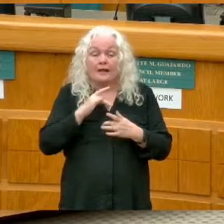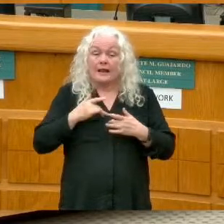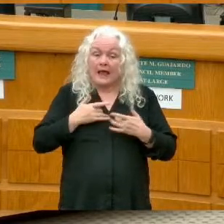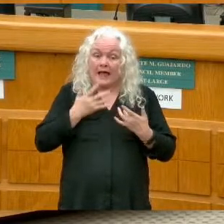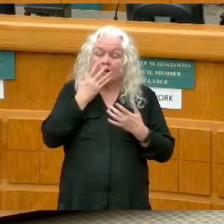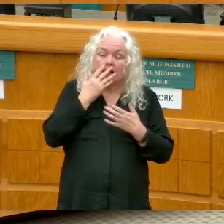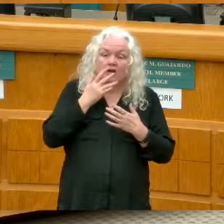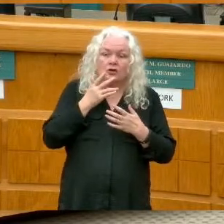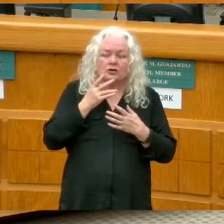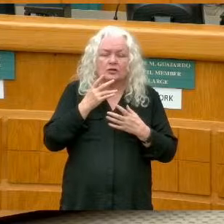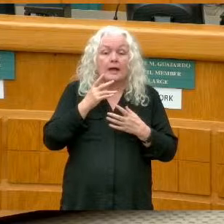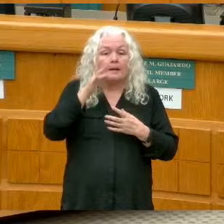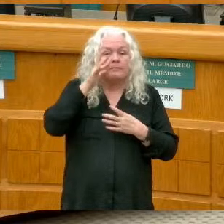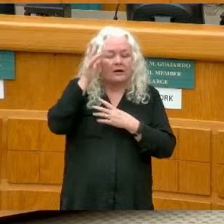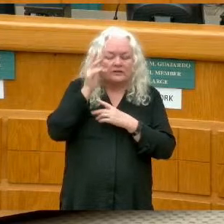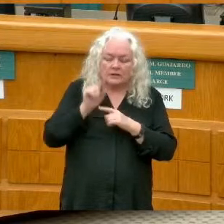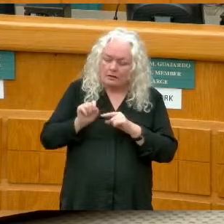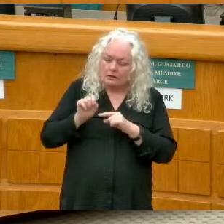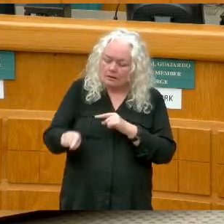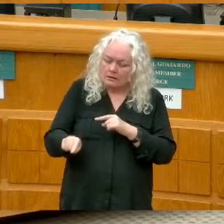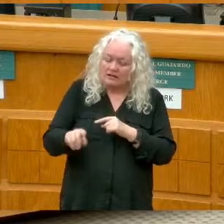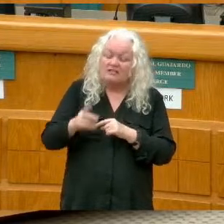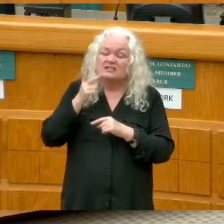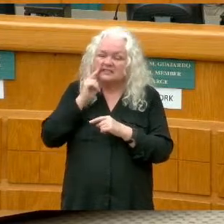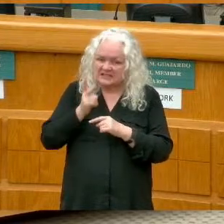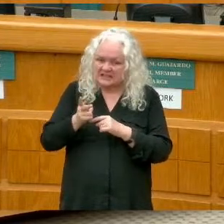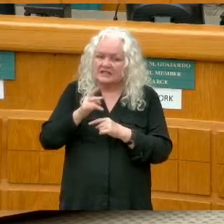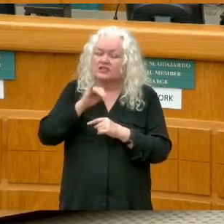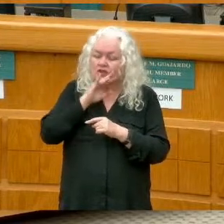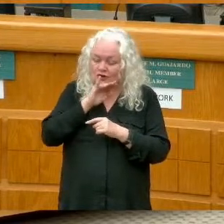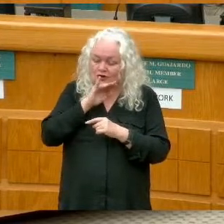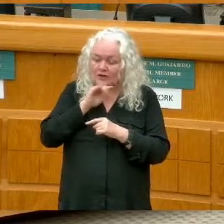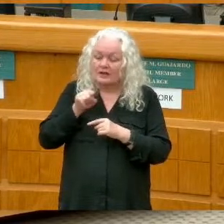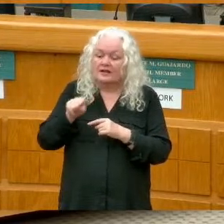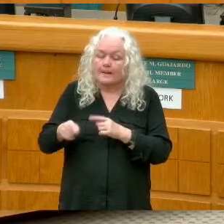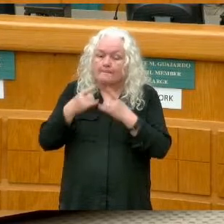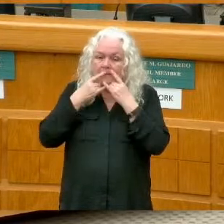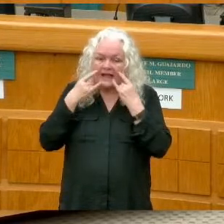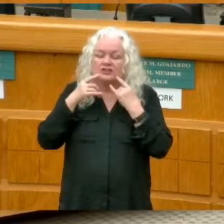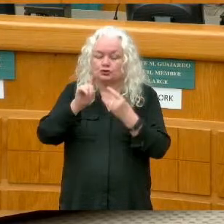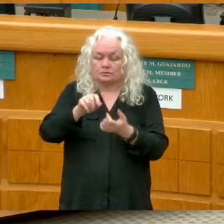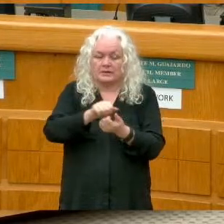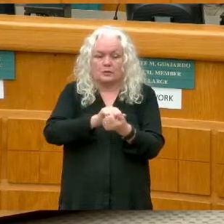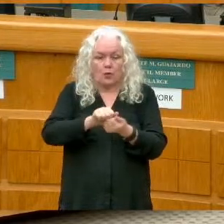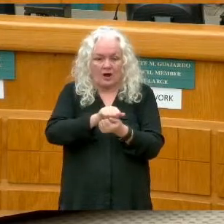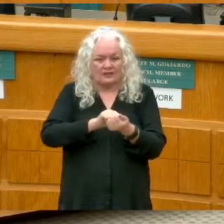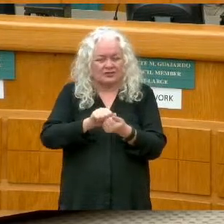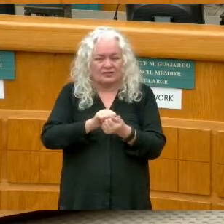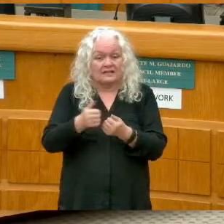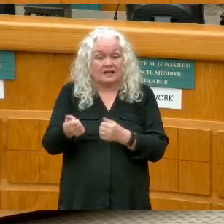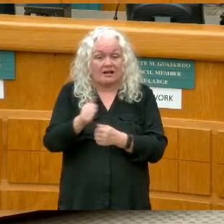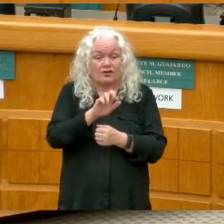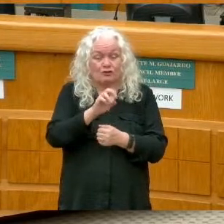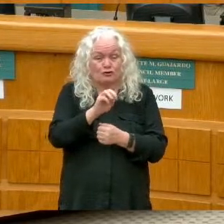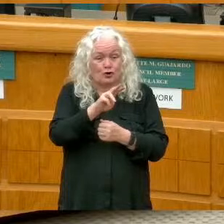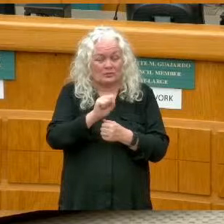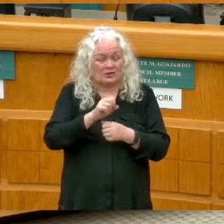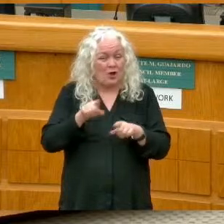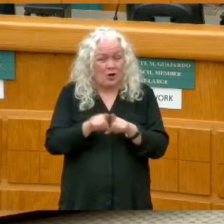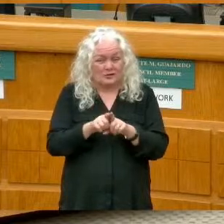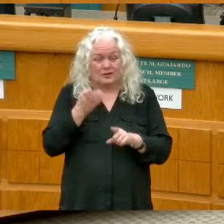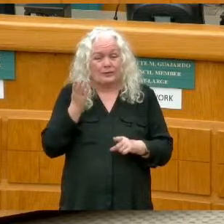colors will allow parents to see if their masks are soiled. Soiled masks should be washed, as other germs could also live on